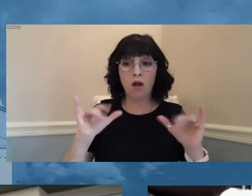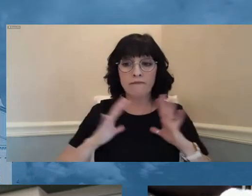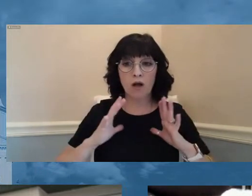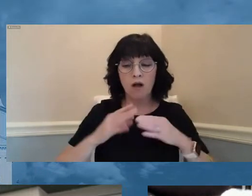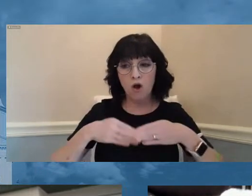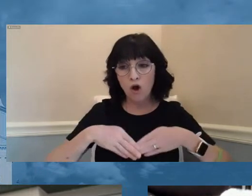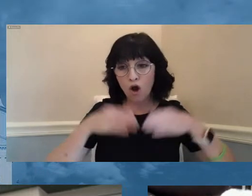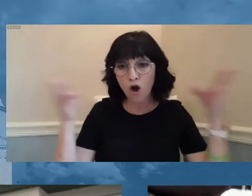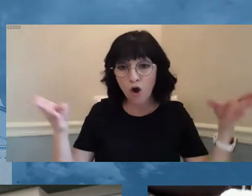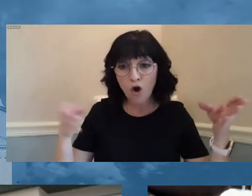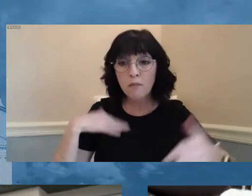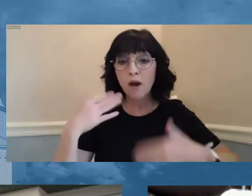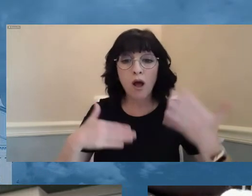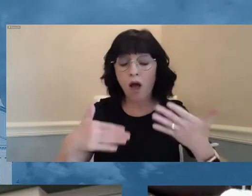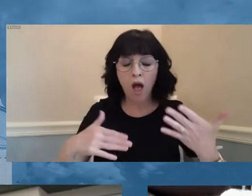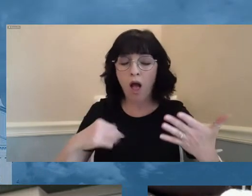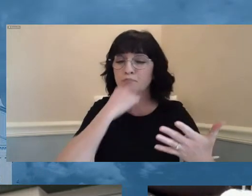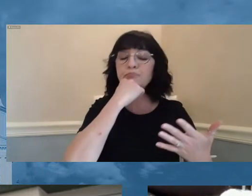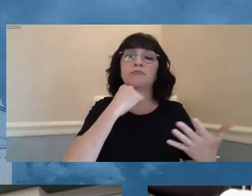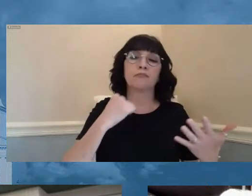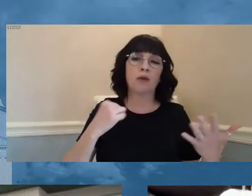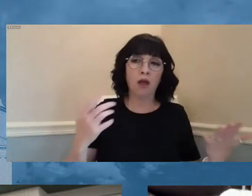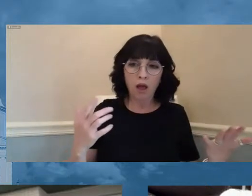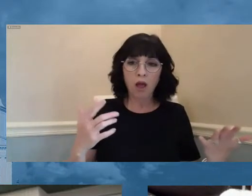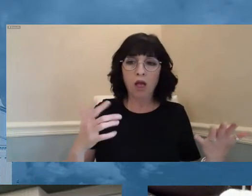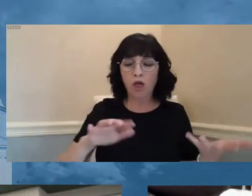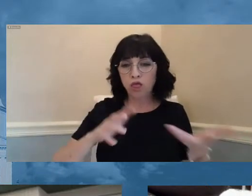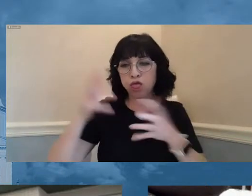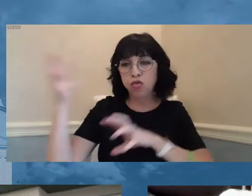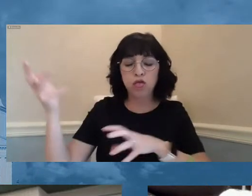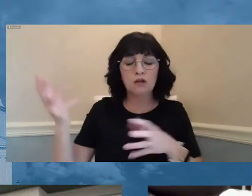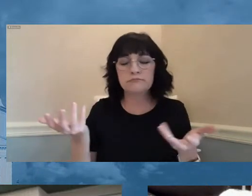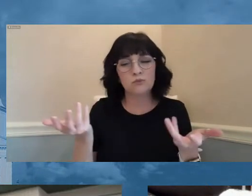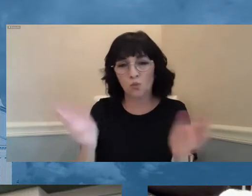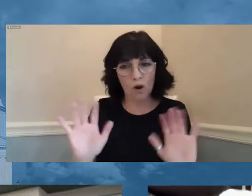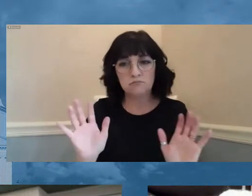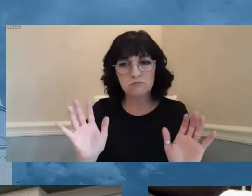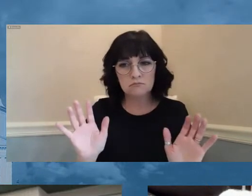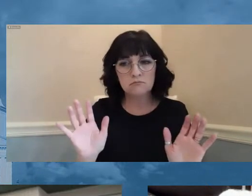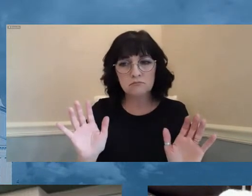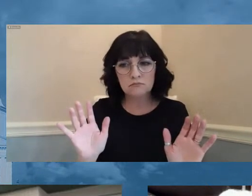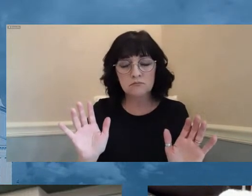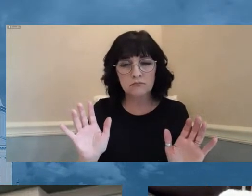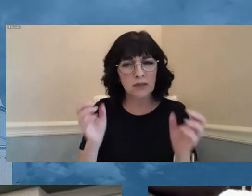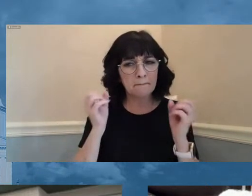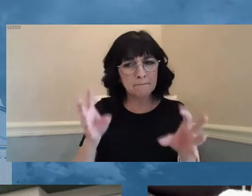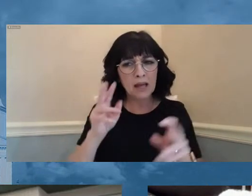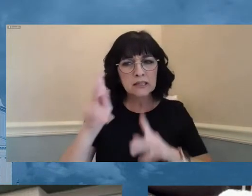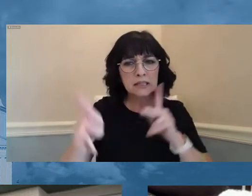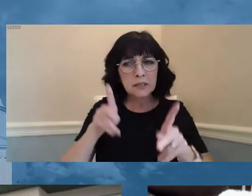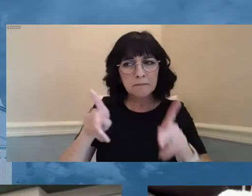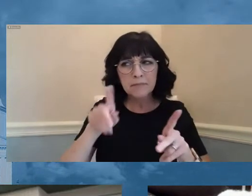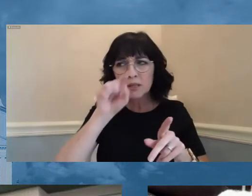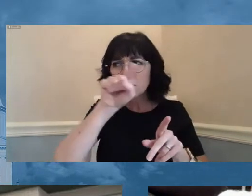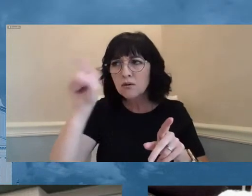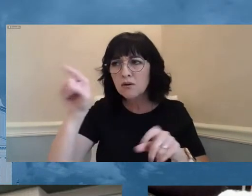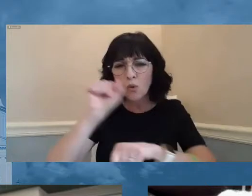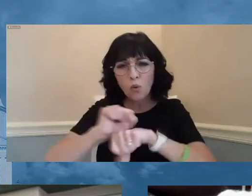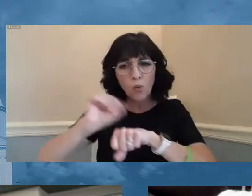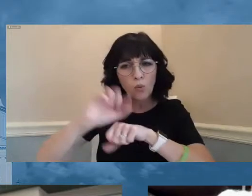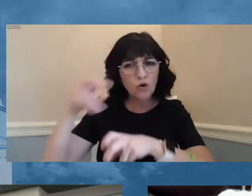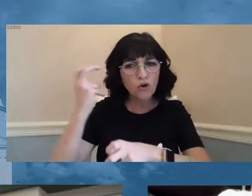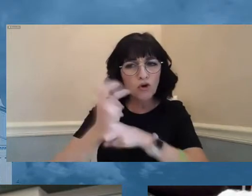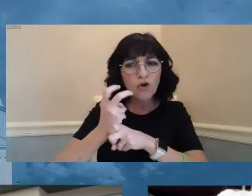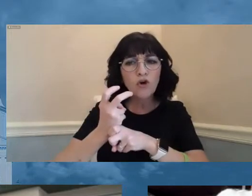work that so many people did. We just have to, it's just not enough to have this